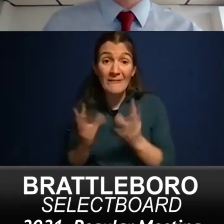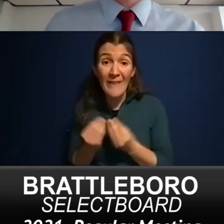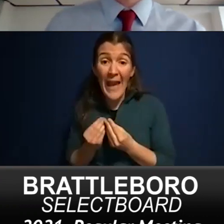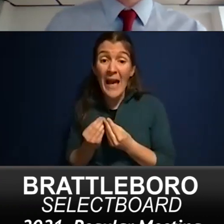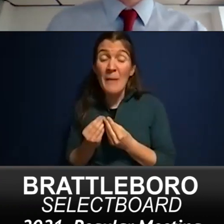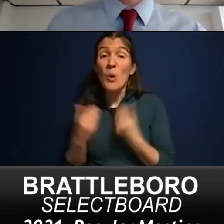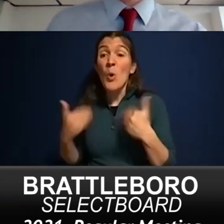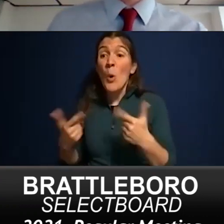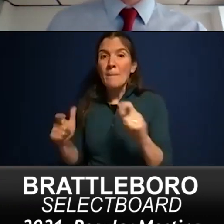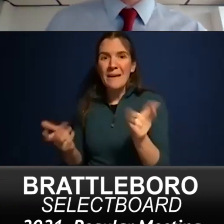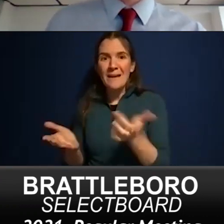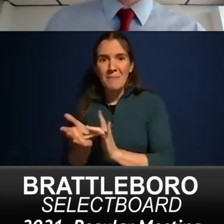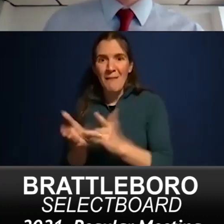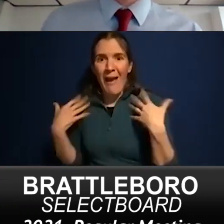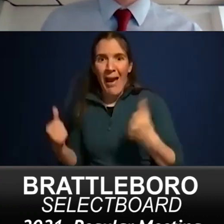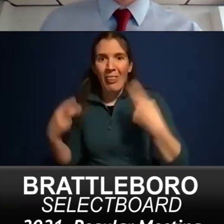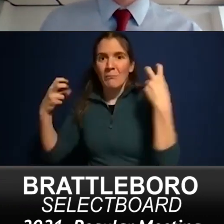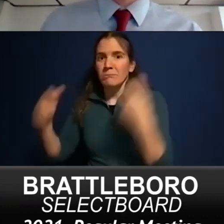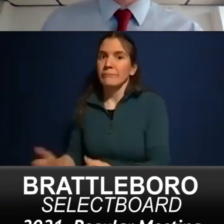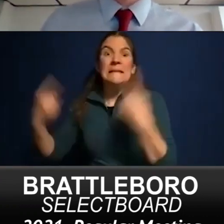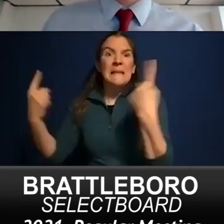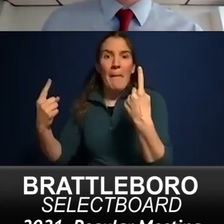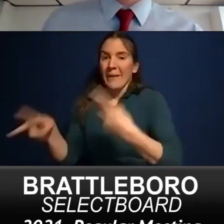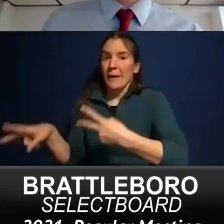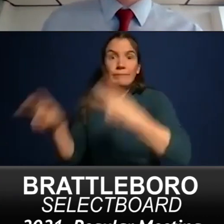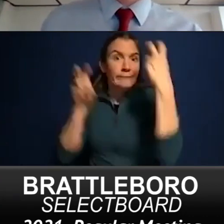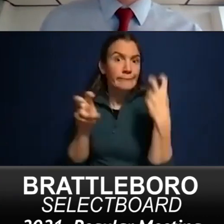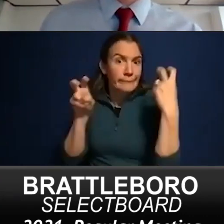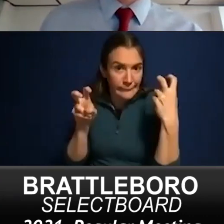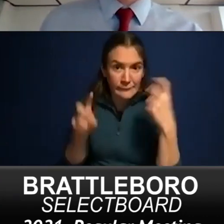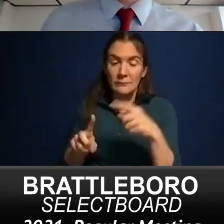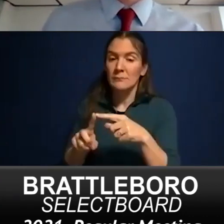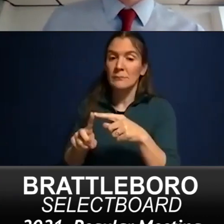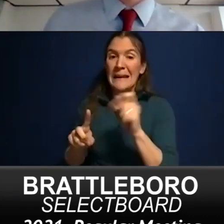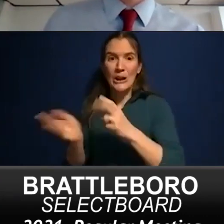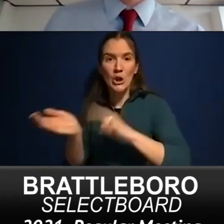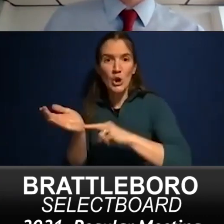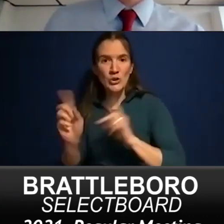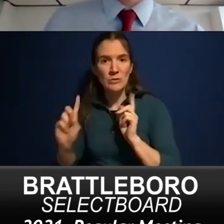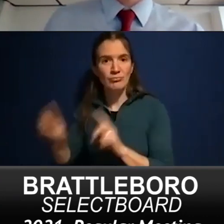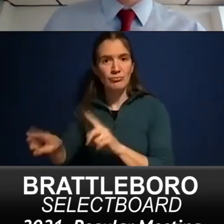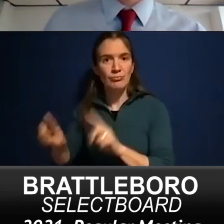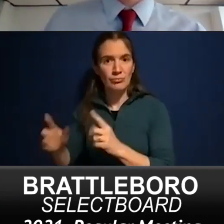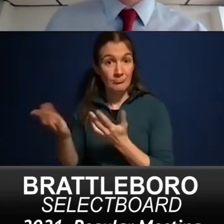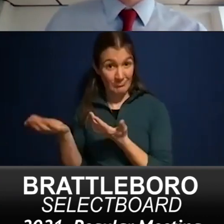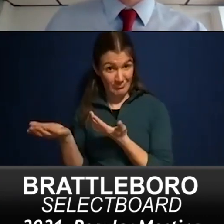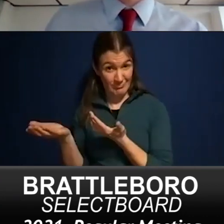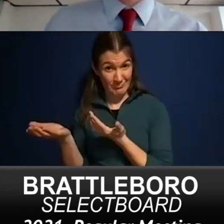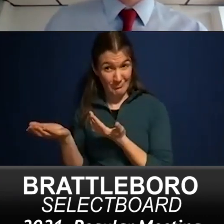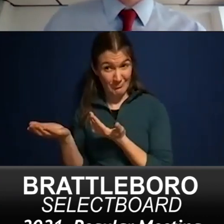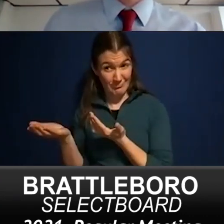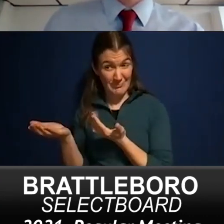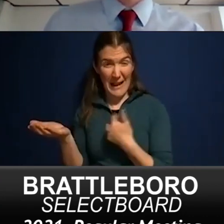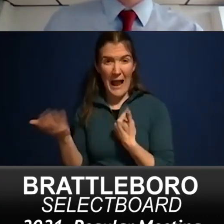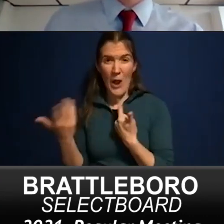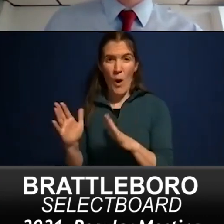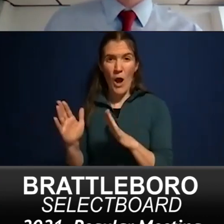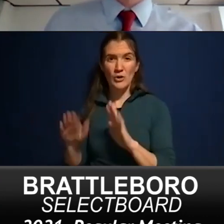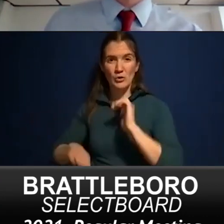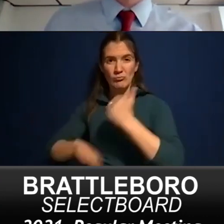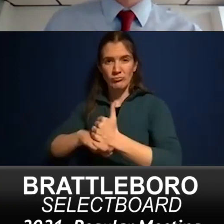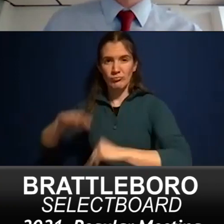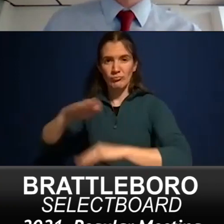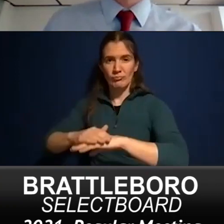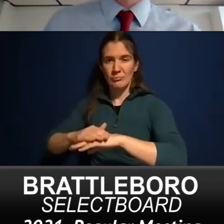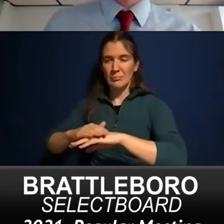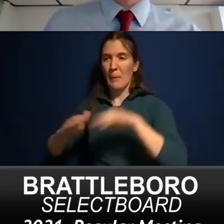like something really awful happened to them and they need to have, you know, a nurse in there or something like that. I wouldn't want to like say, well,